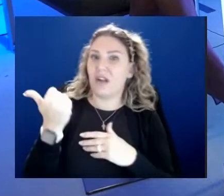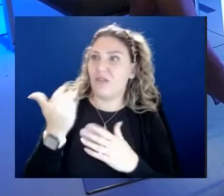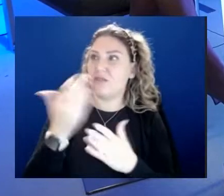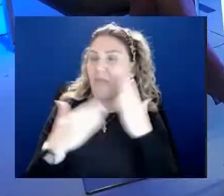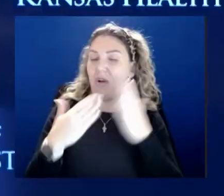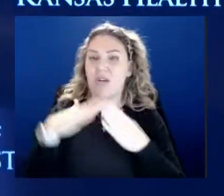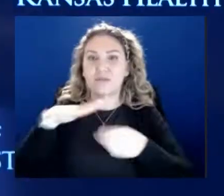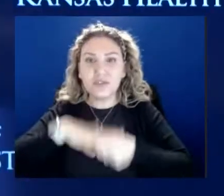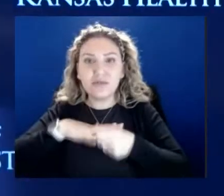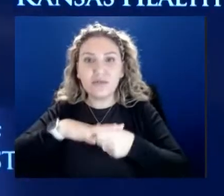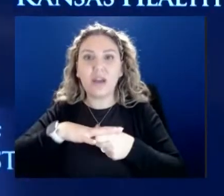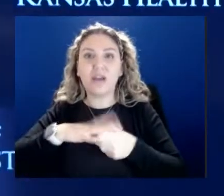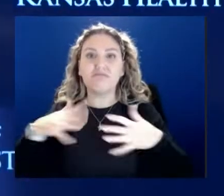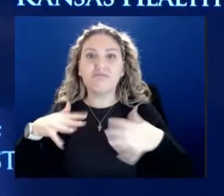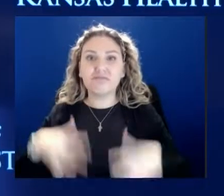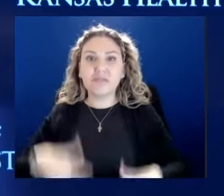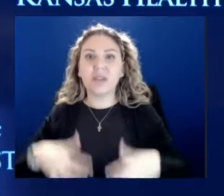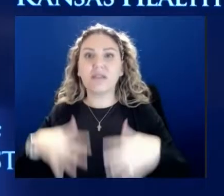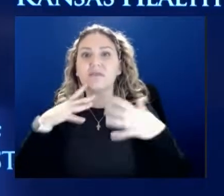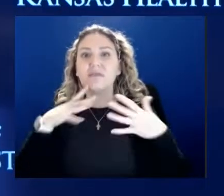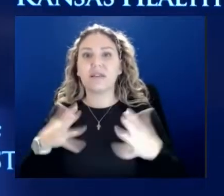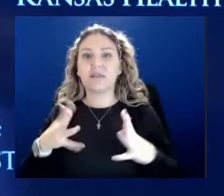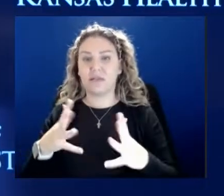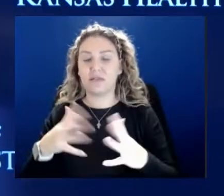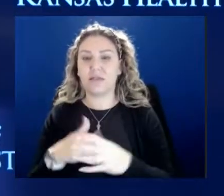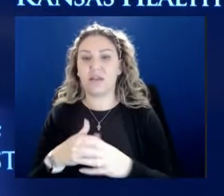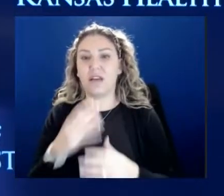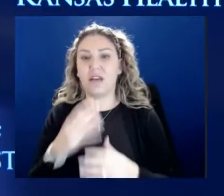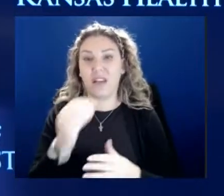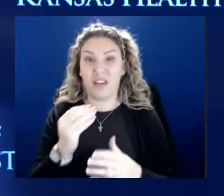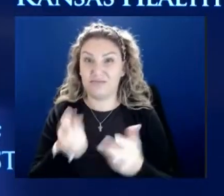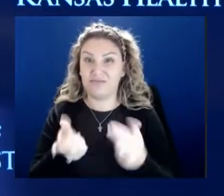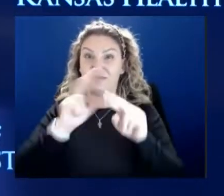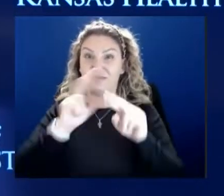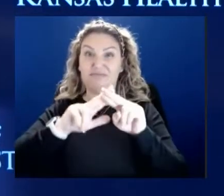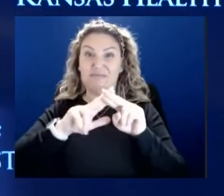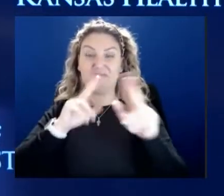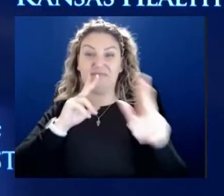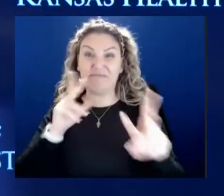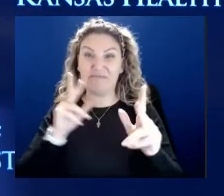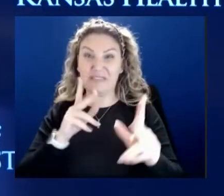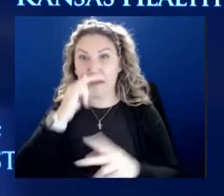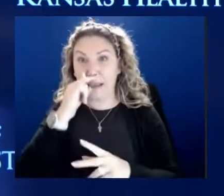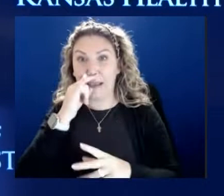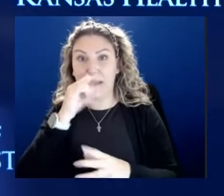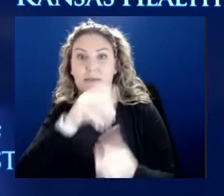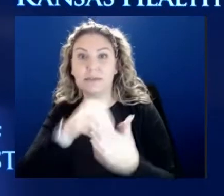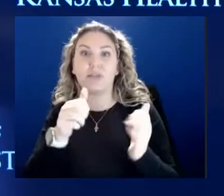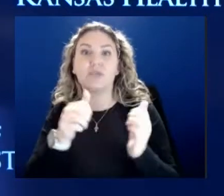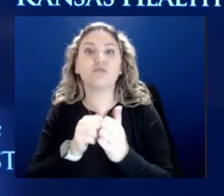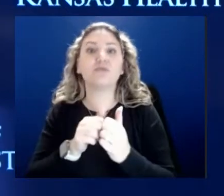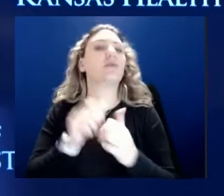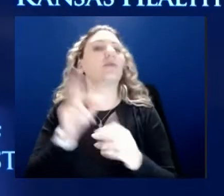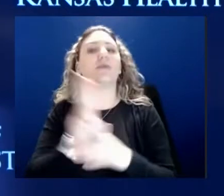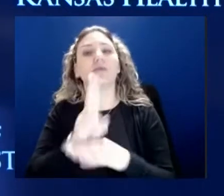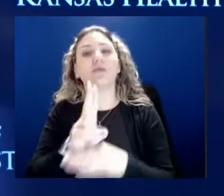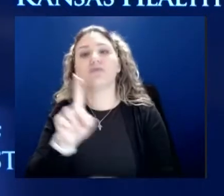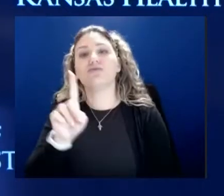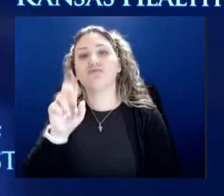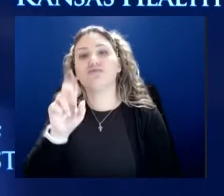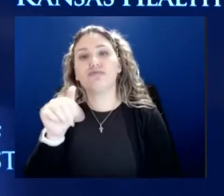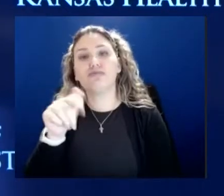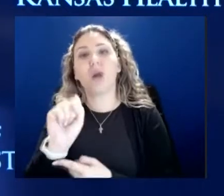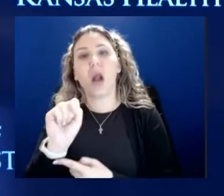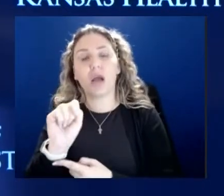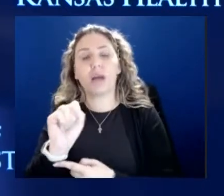and anxiety. And we have an increasing number of kids that engage in substance use, which we know if you're using a substance, you're kind of turning